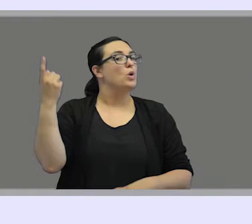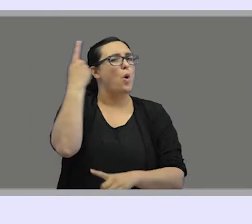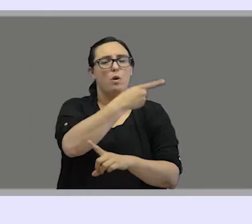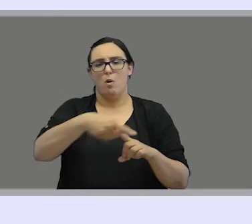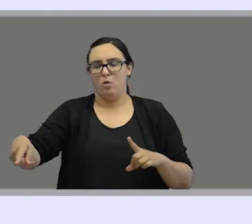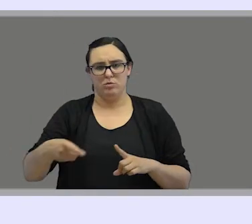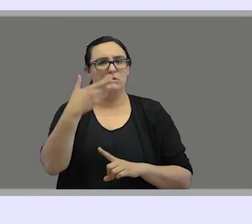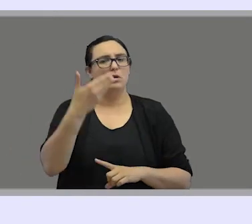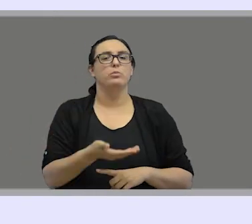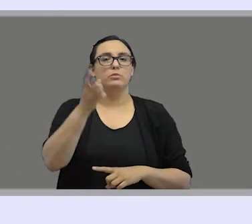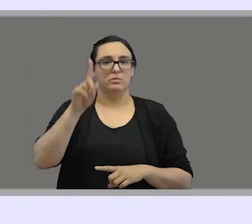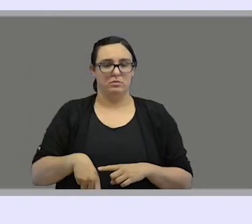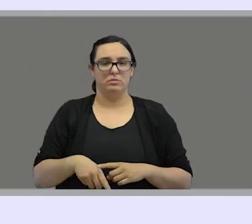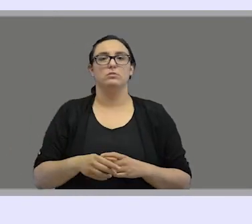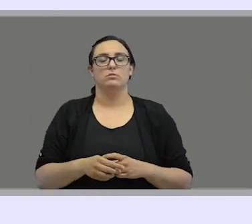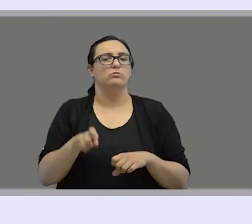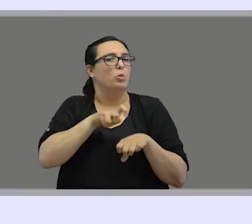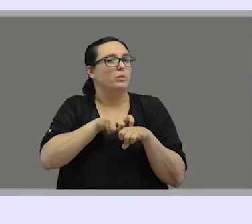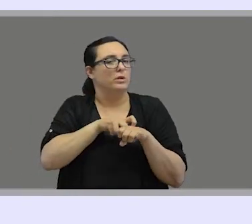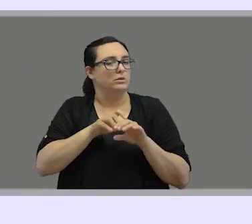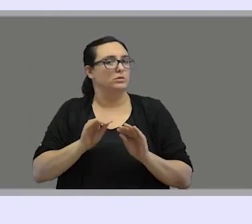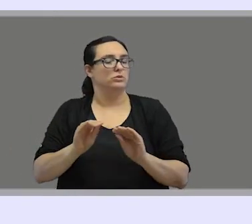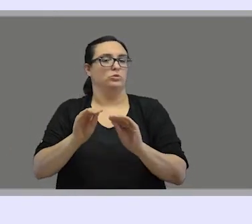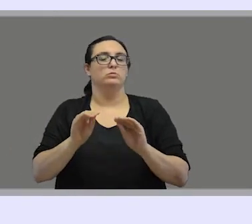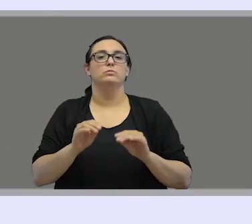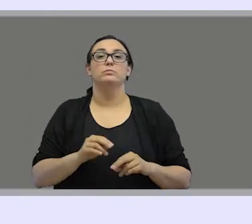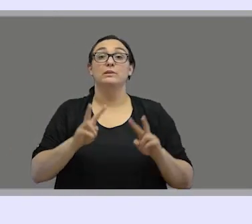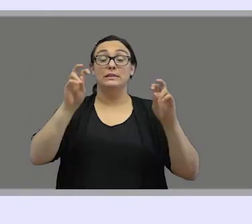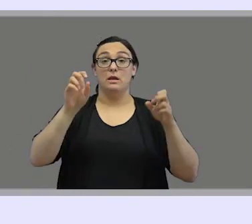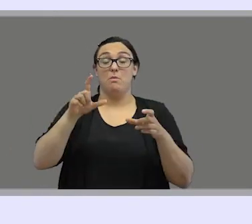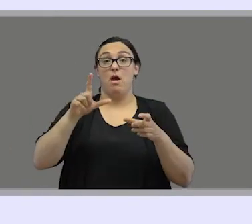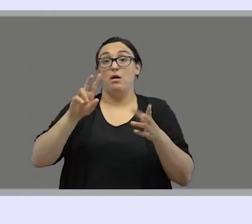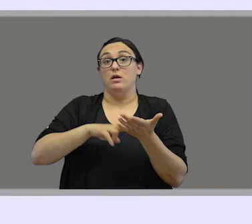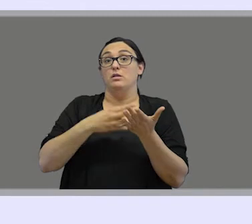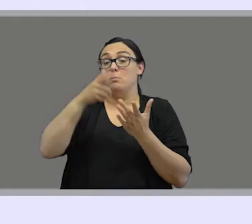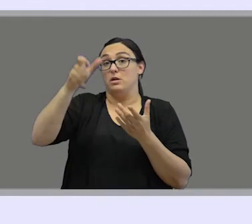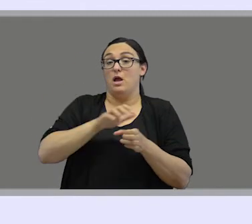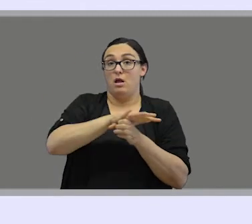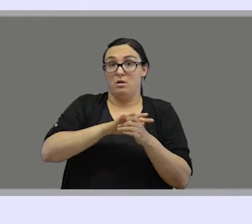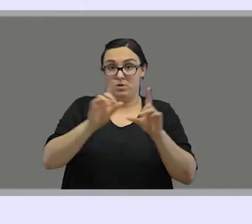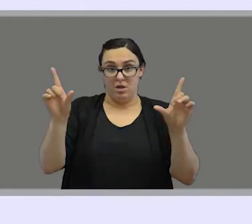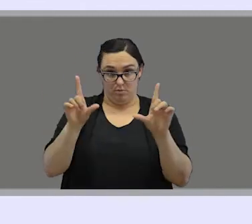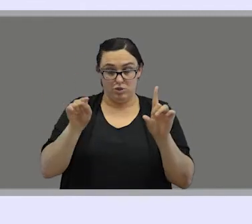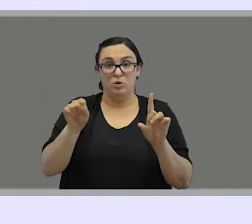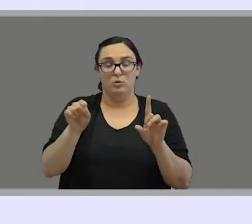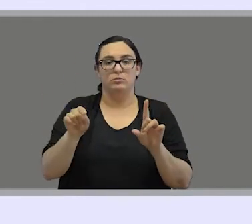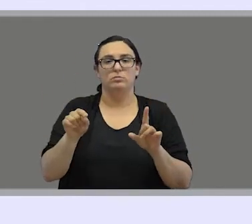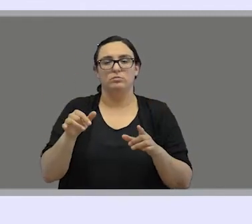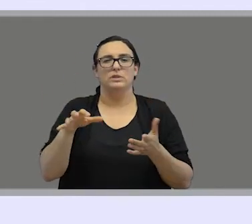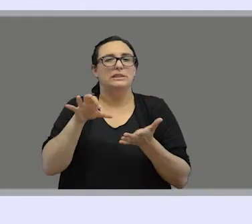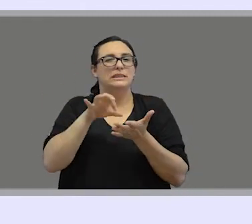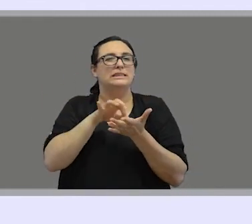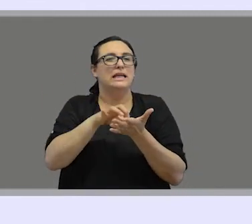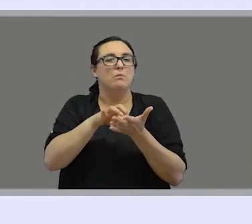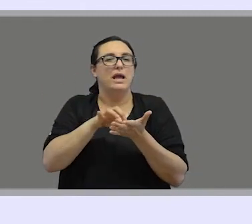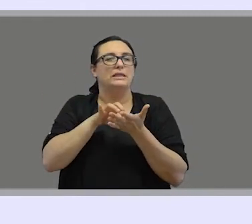Another very important feature when we're talking about media interpretation is the service